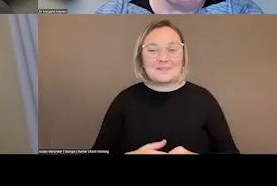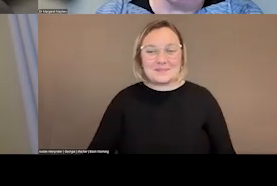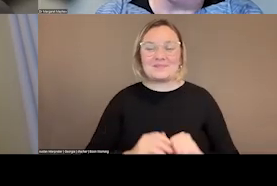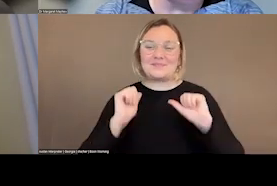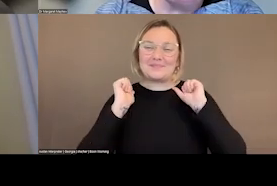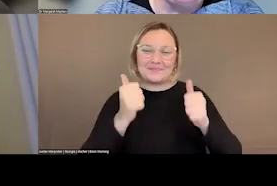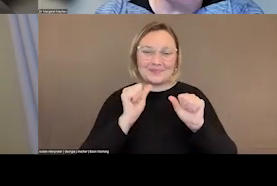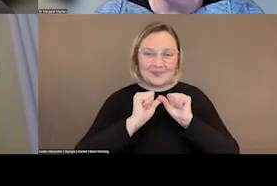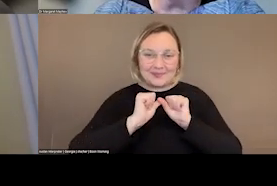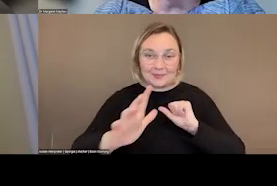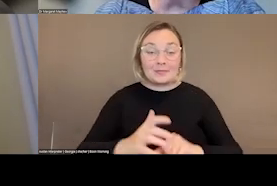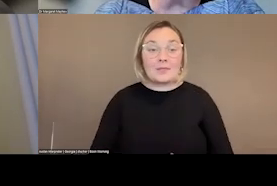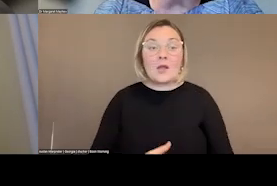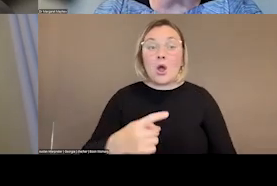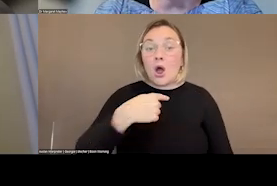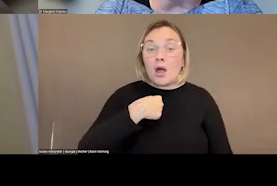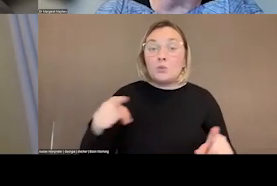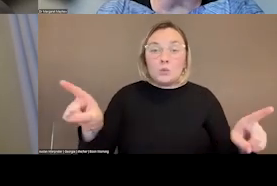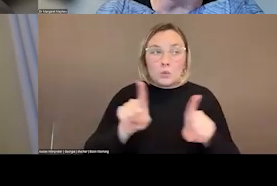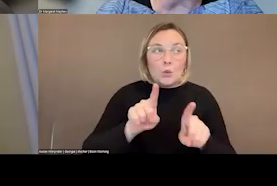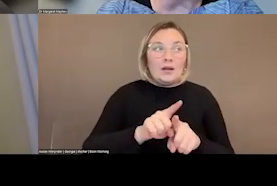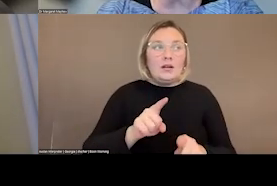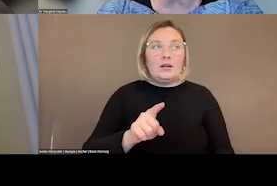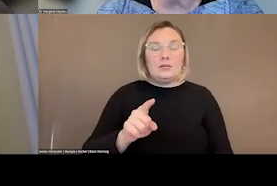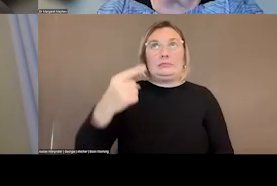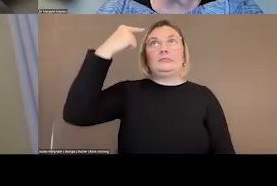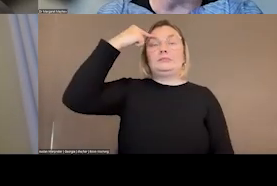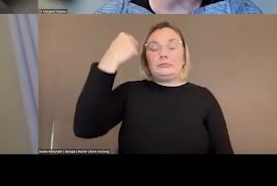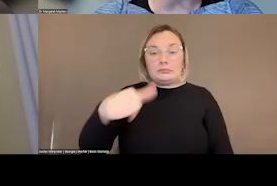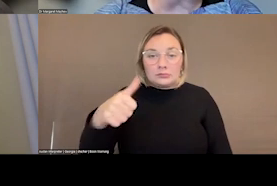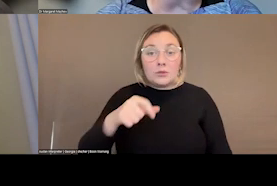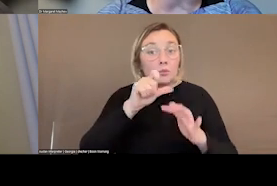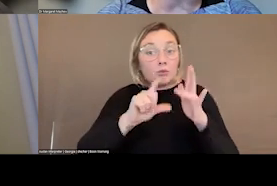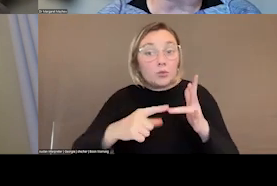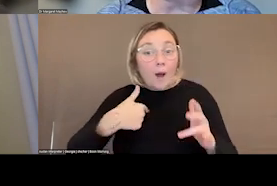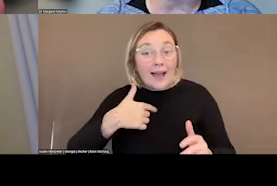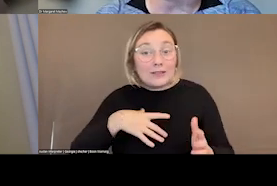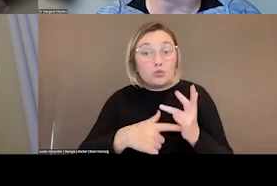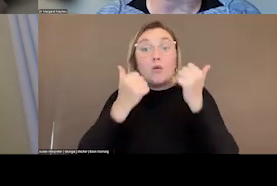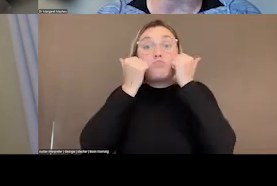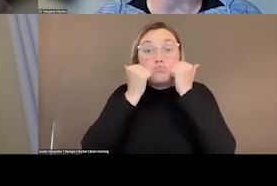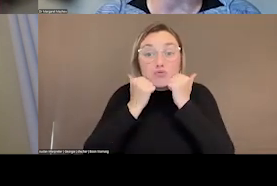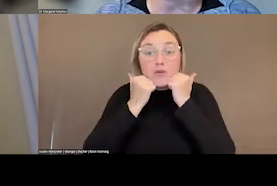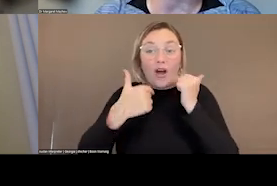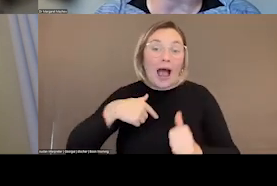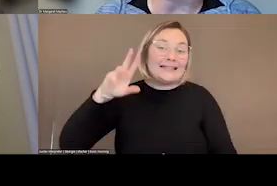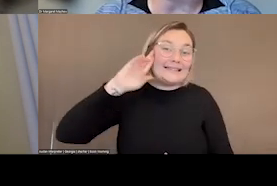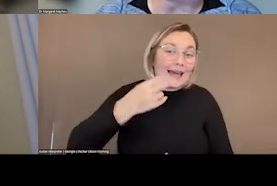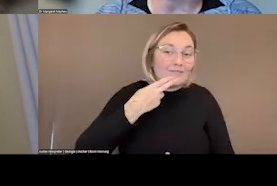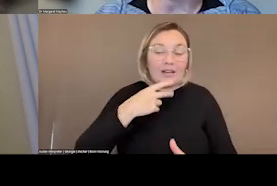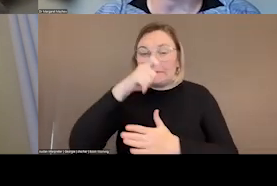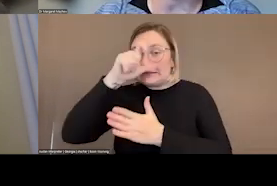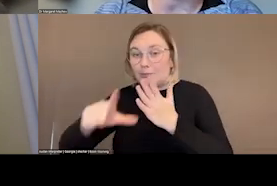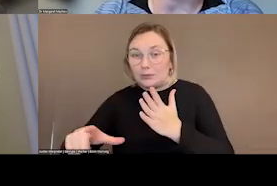Fabulous. Now, I've got also just front of mind questions. Do I need to prove that I'm deaf or disabled? Do I need